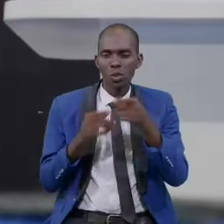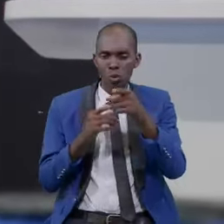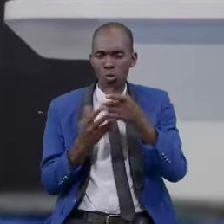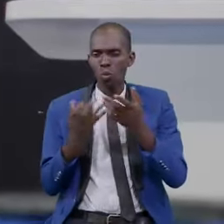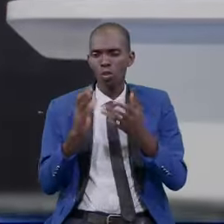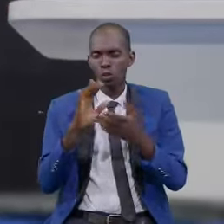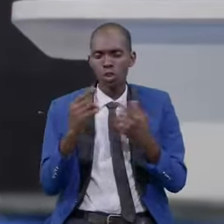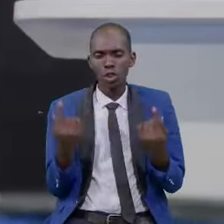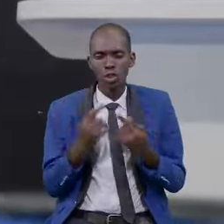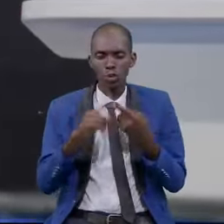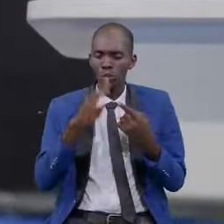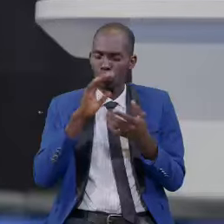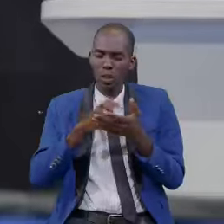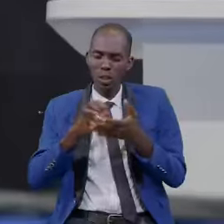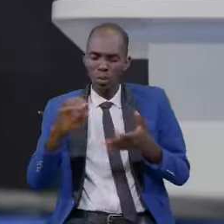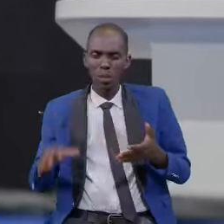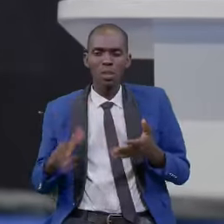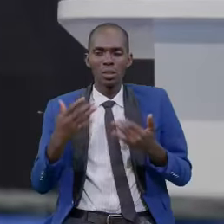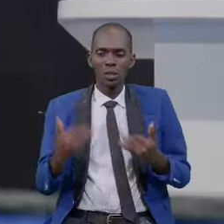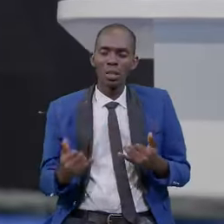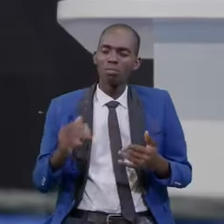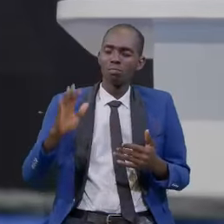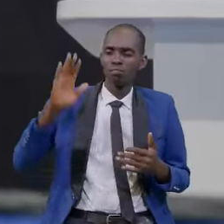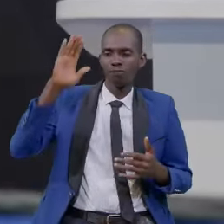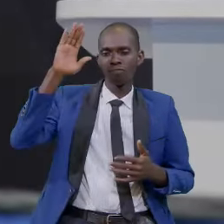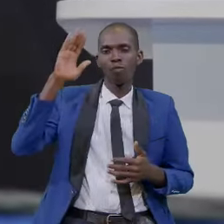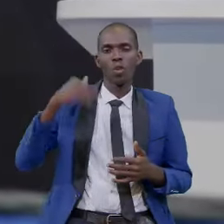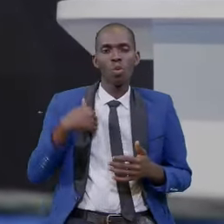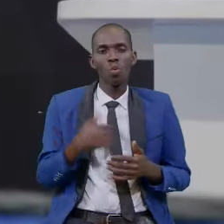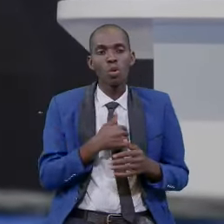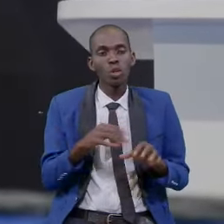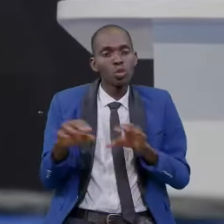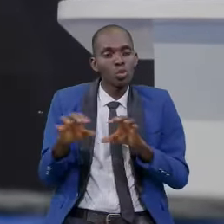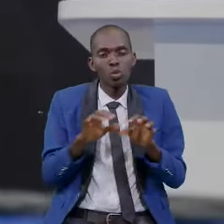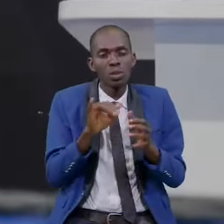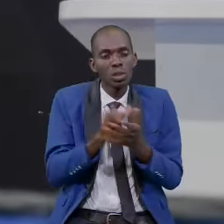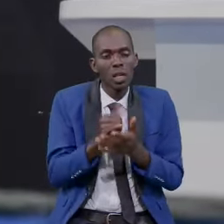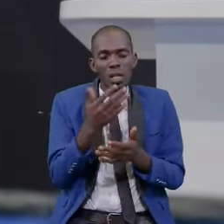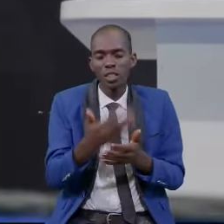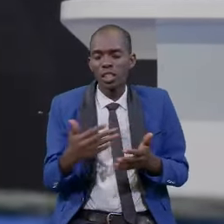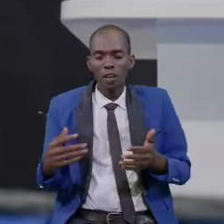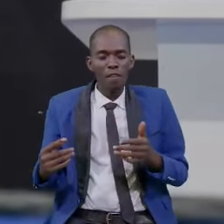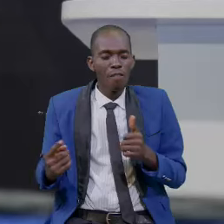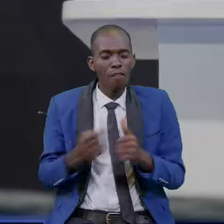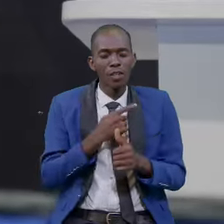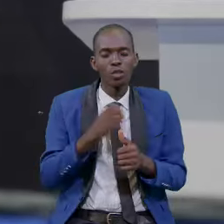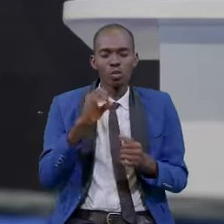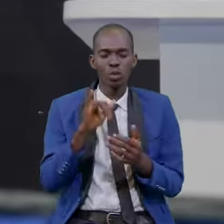away. Raise up your hand. We do that first so that sin will not block your